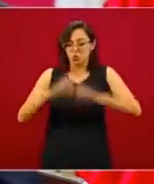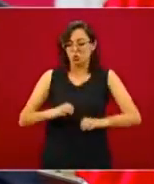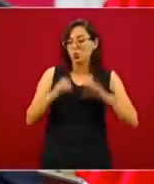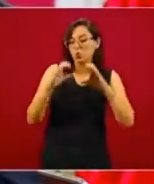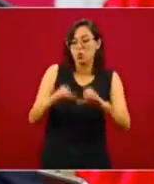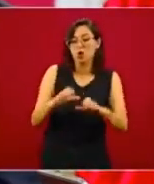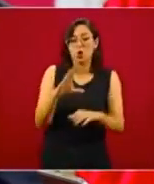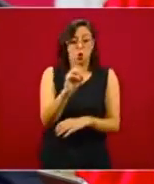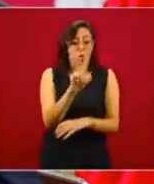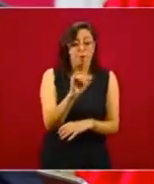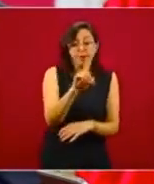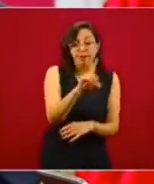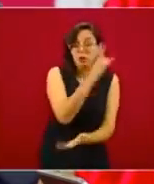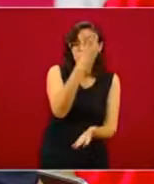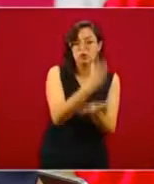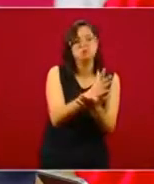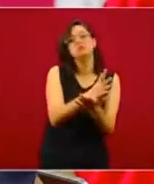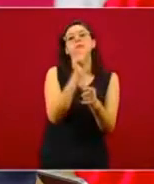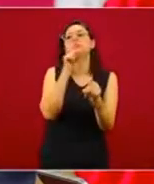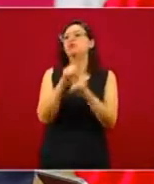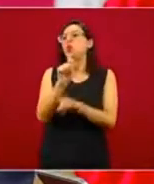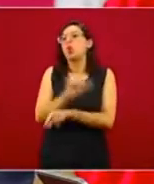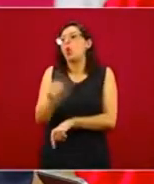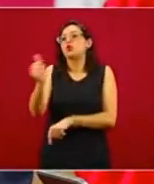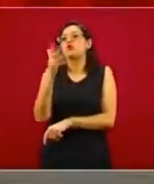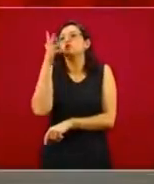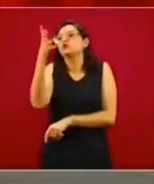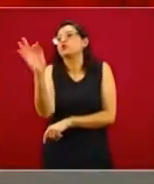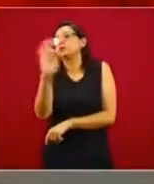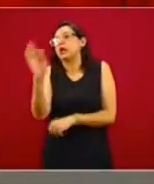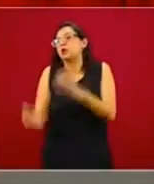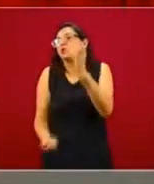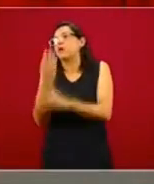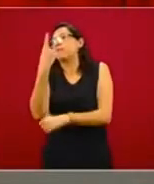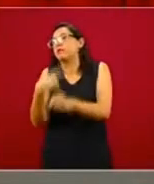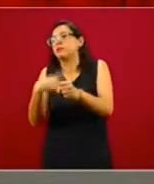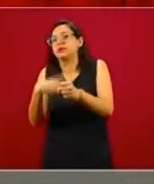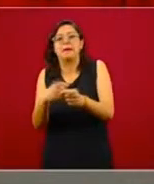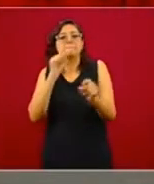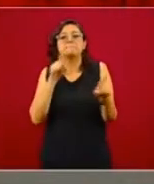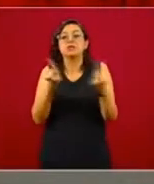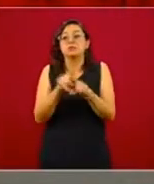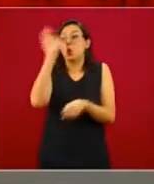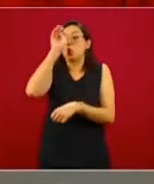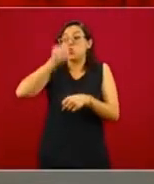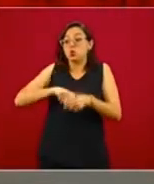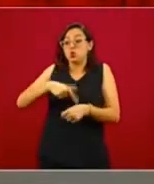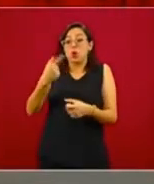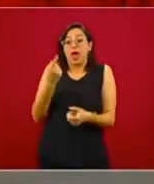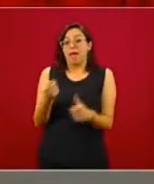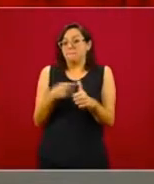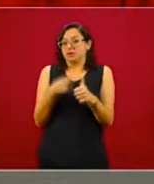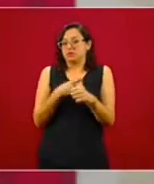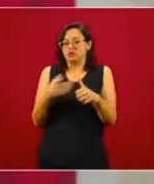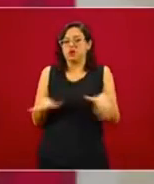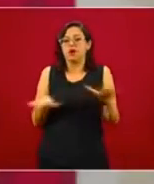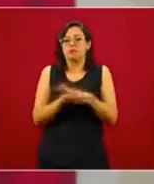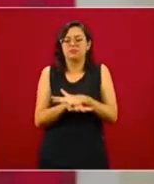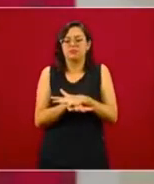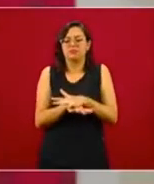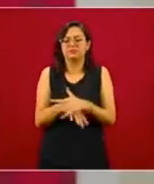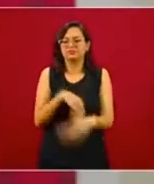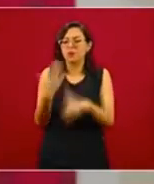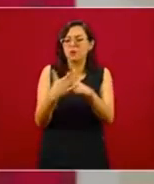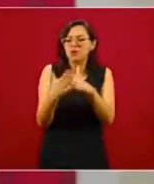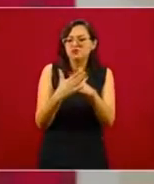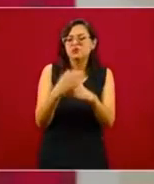of taking care of not only COVID, but any other future that might